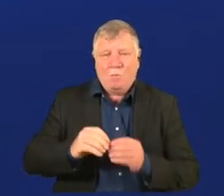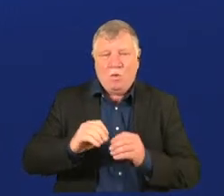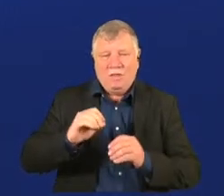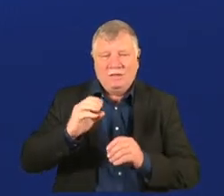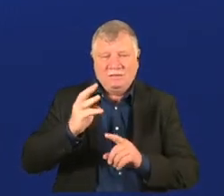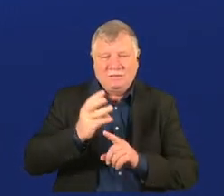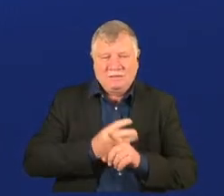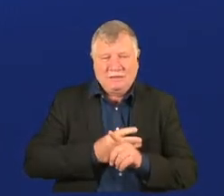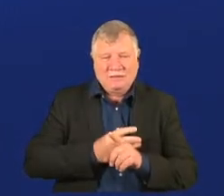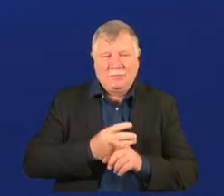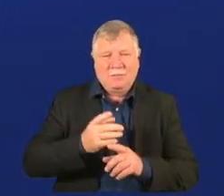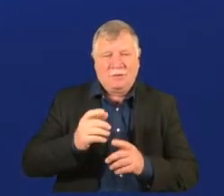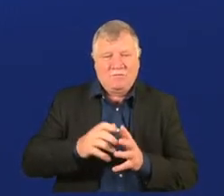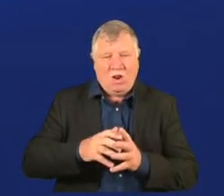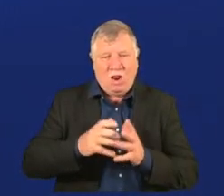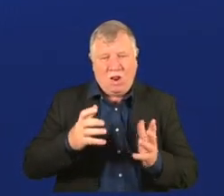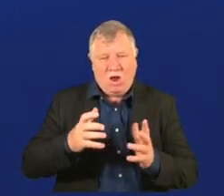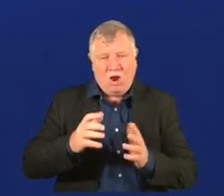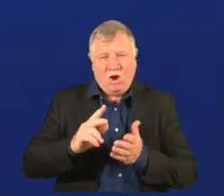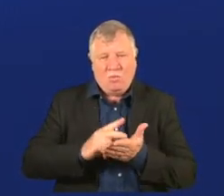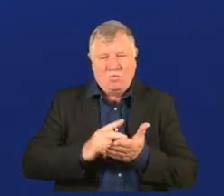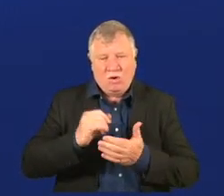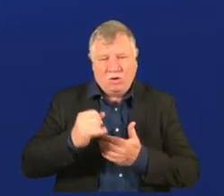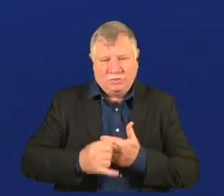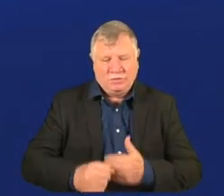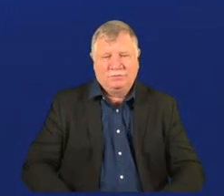months on this very extensive project.